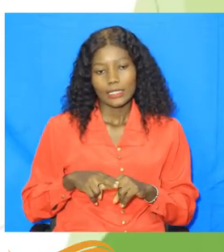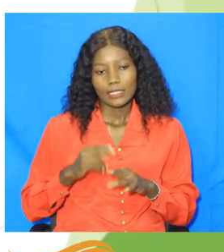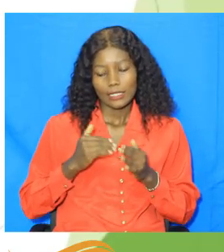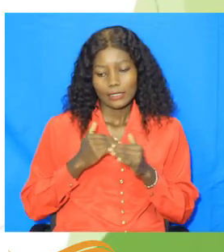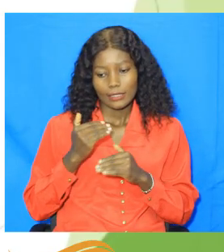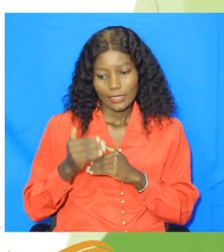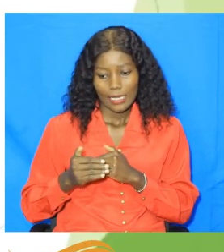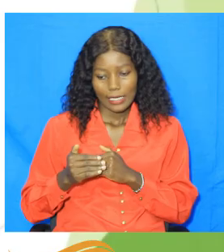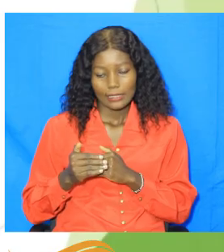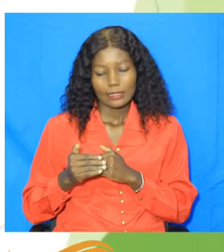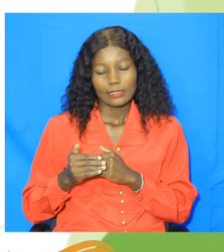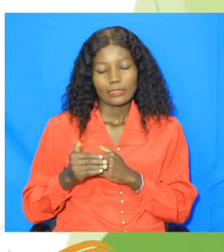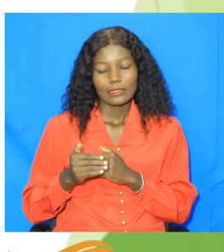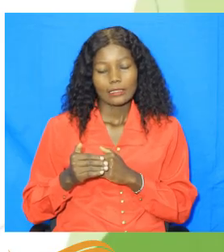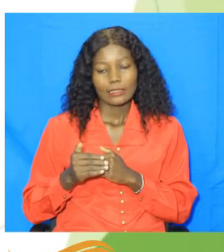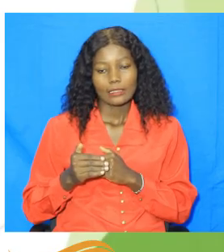next to